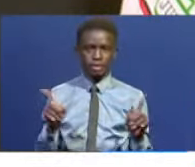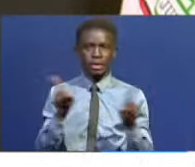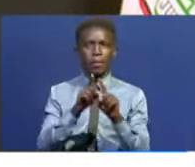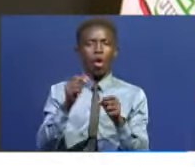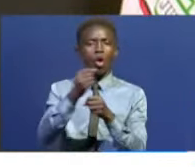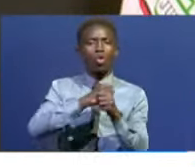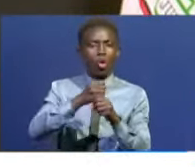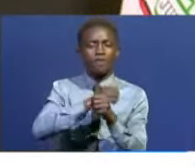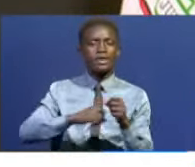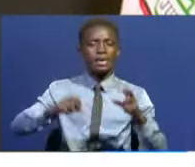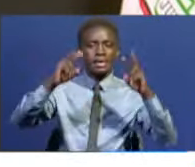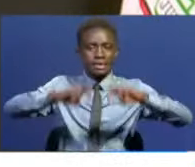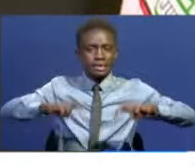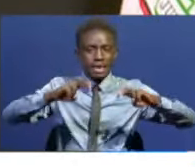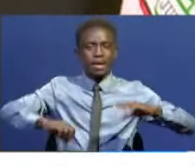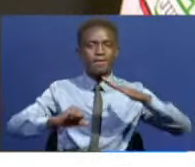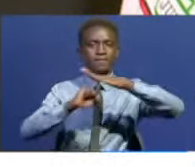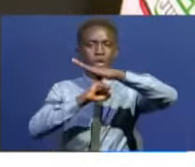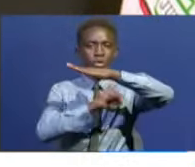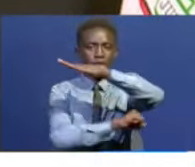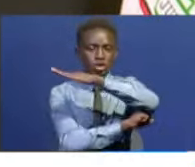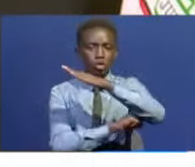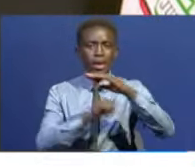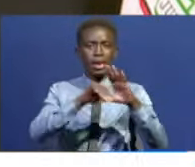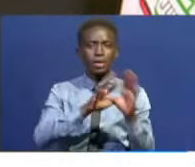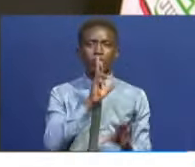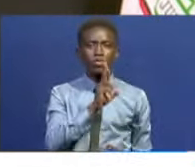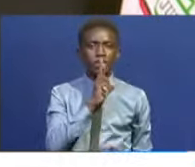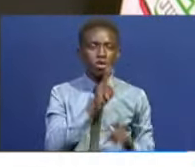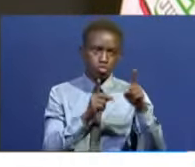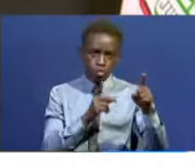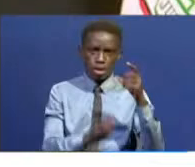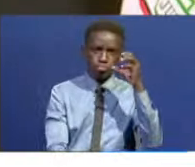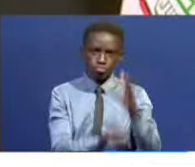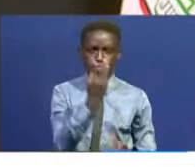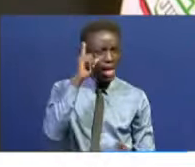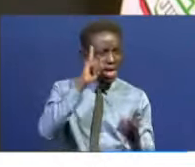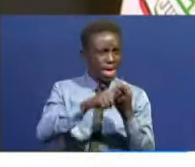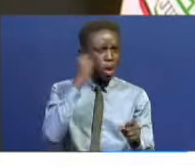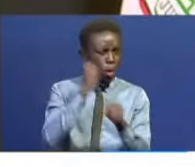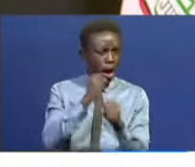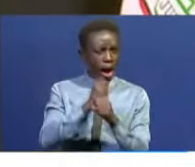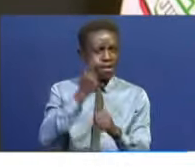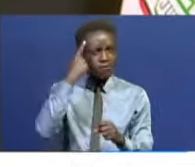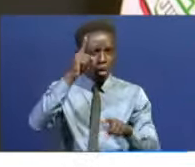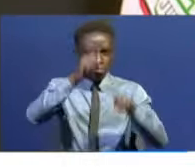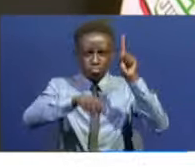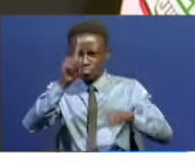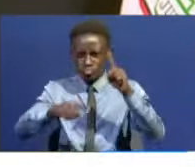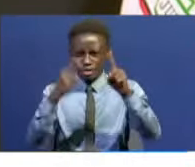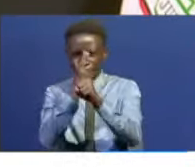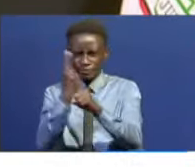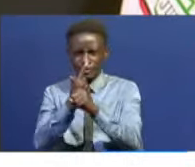Research Foundation or the Coffee Research Institute in Roiro to work on better varieties and drought-resistant crops.